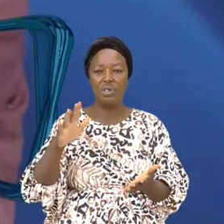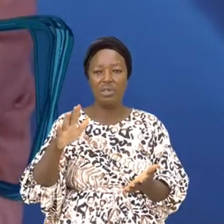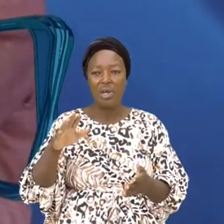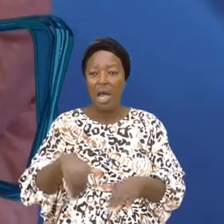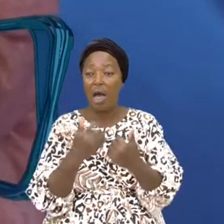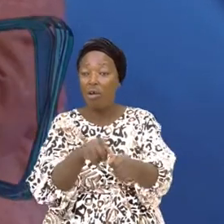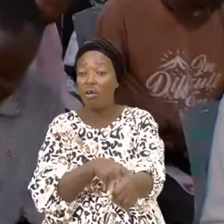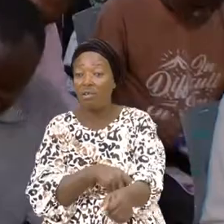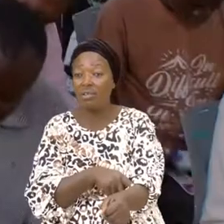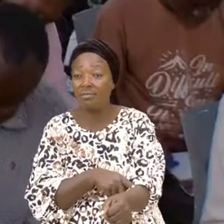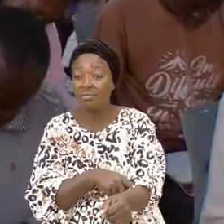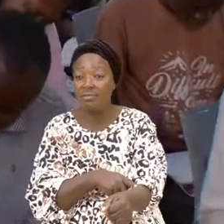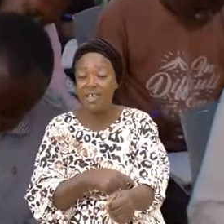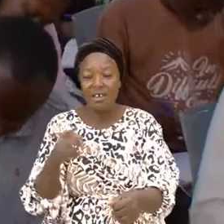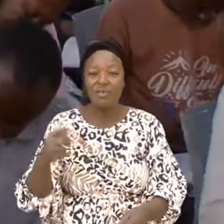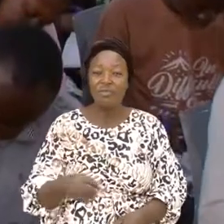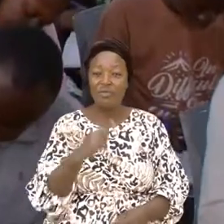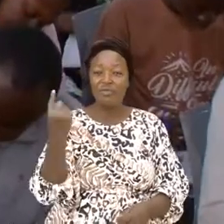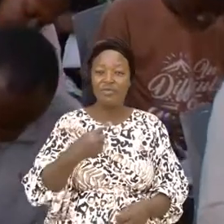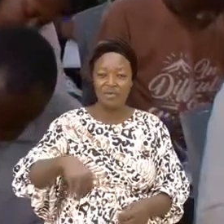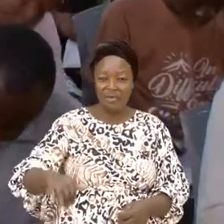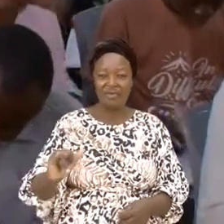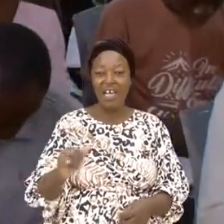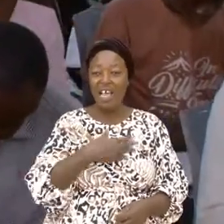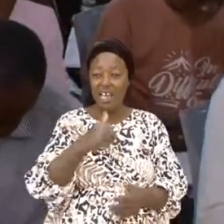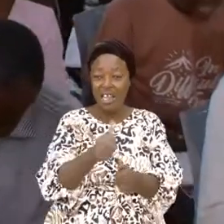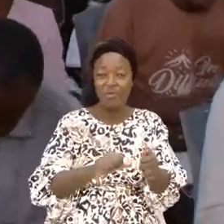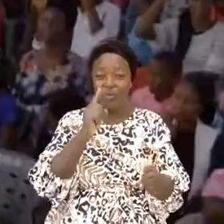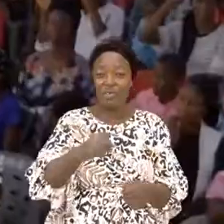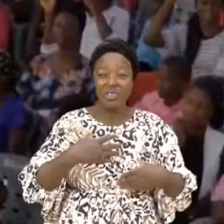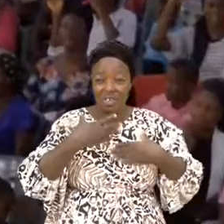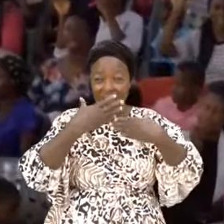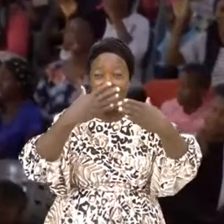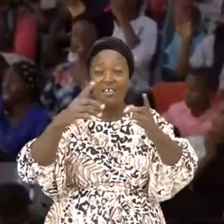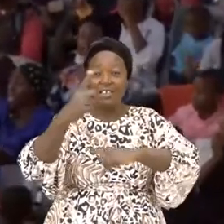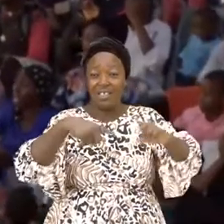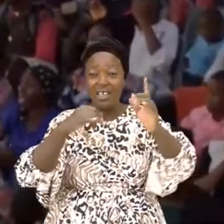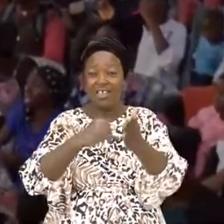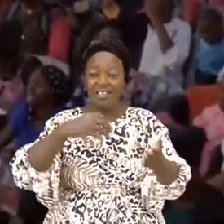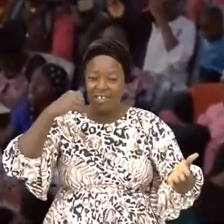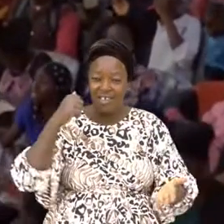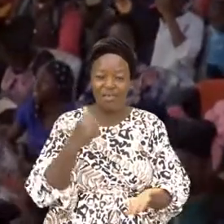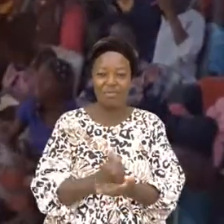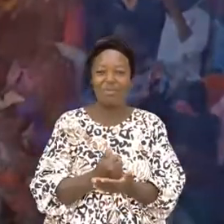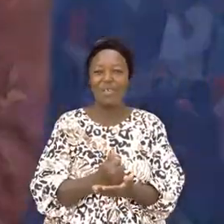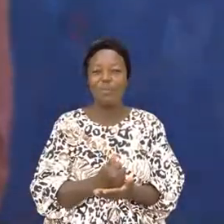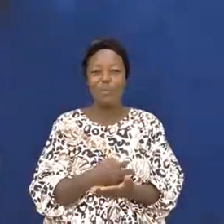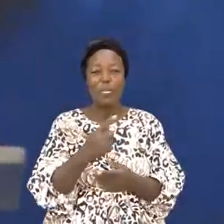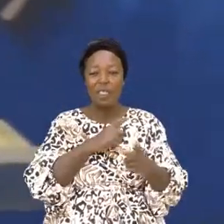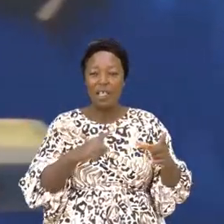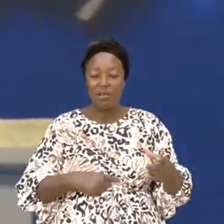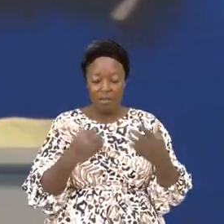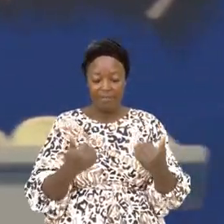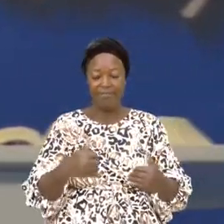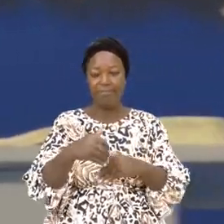long? Forever. And everybody shout, amen. Amen. The Lord